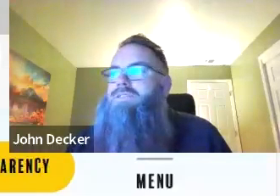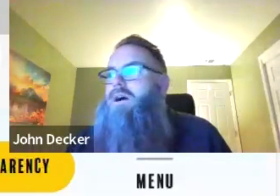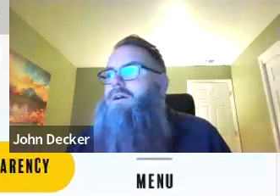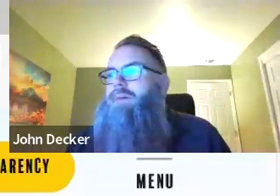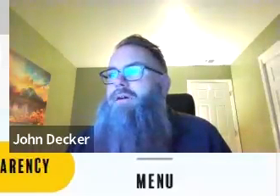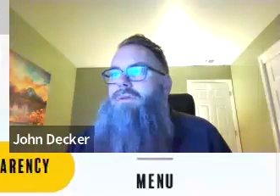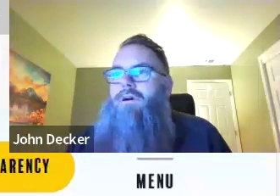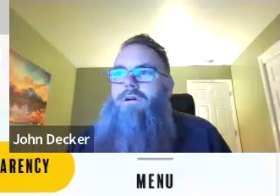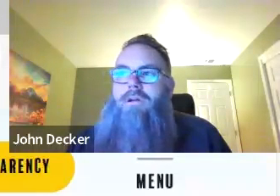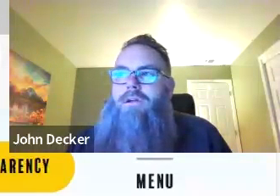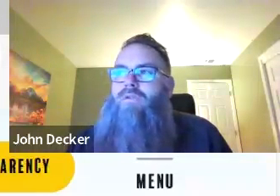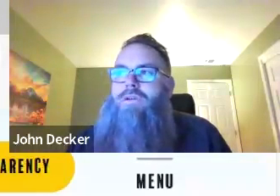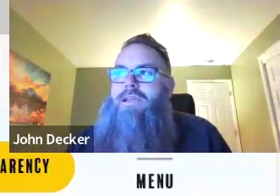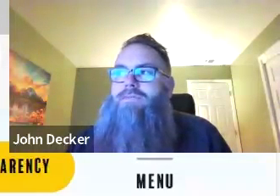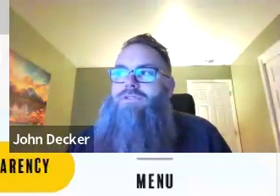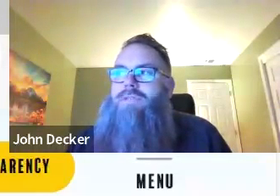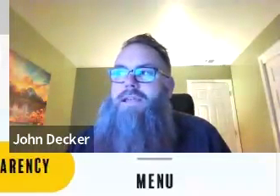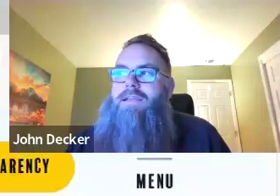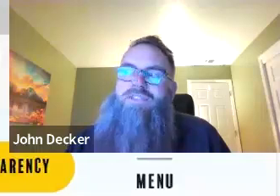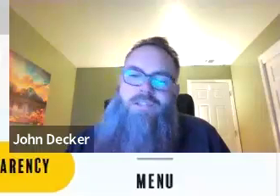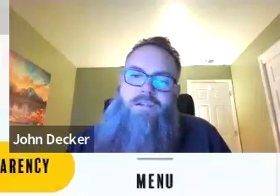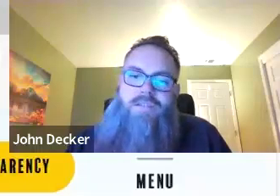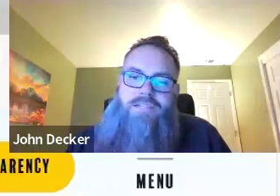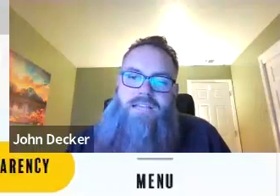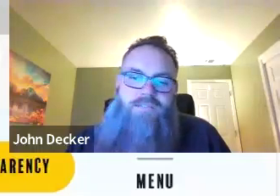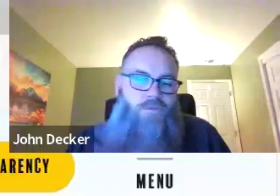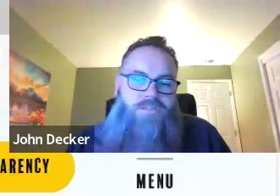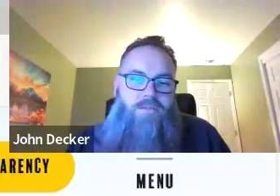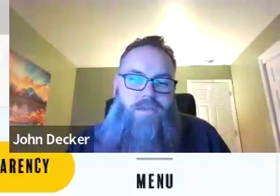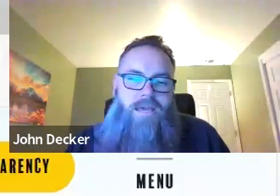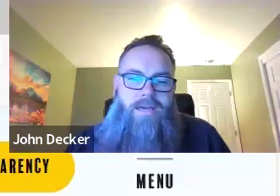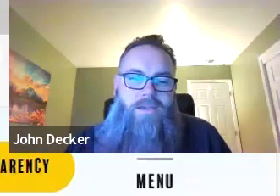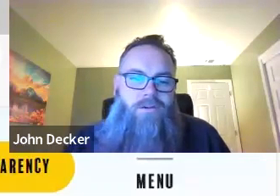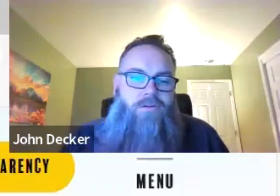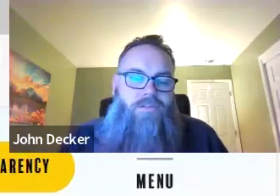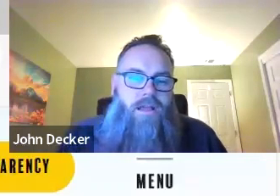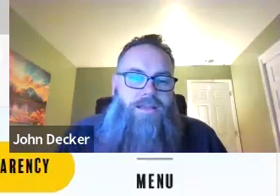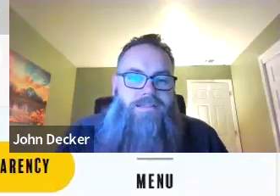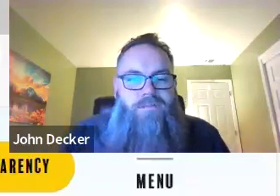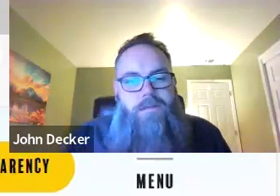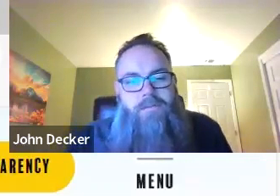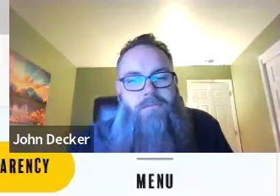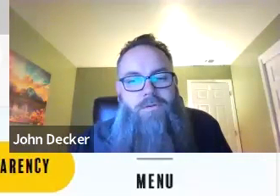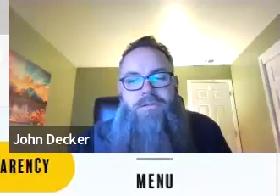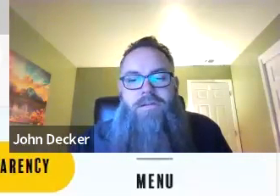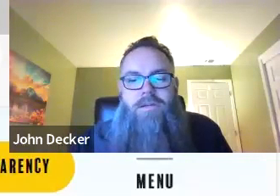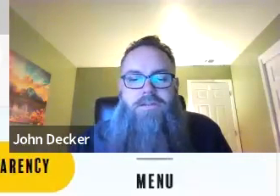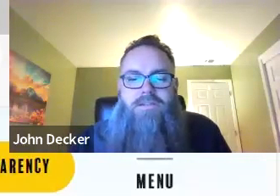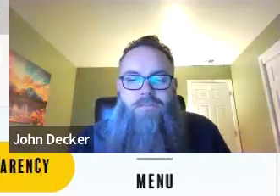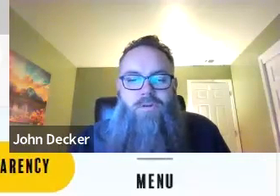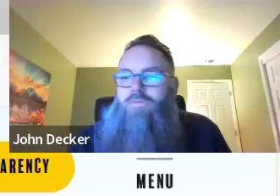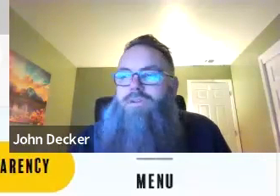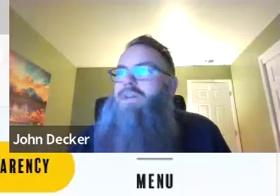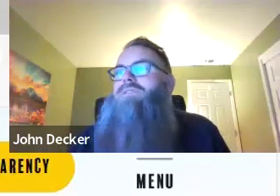this, they talk about our Coordinated Future Planning Initiative and the task force that we had here of clients and family members